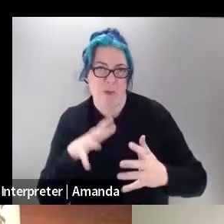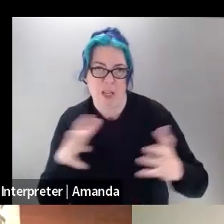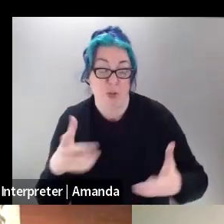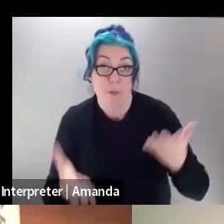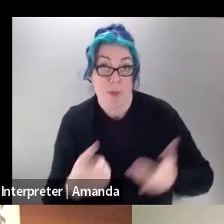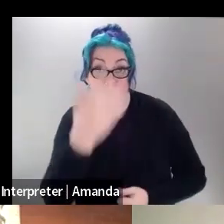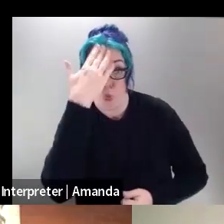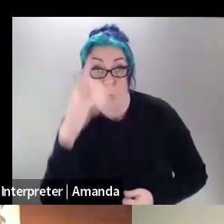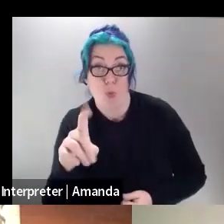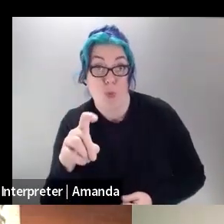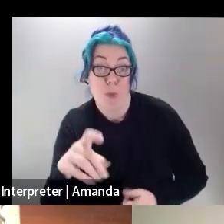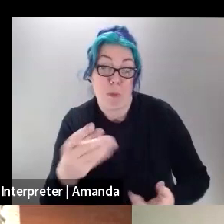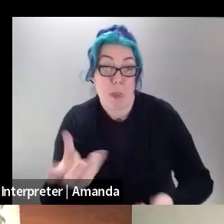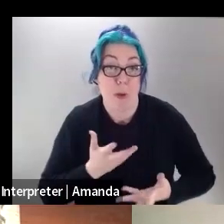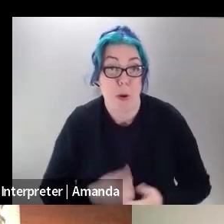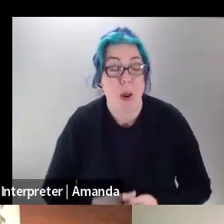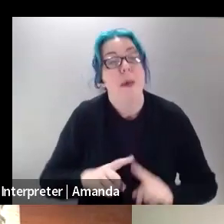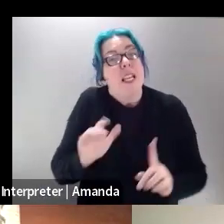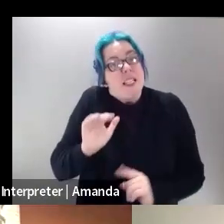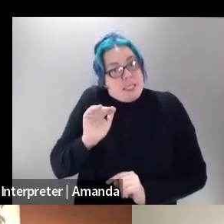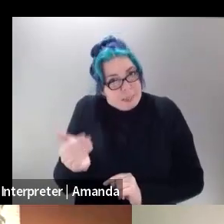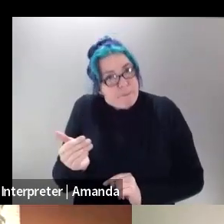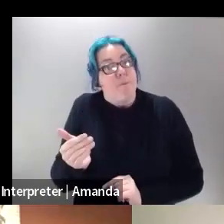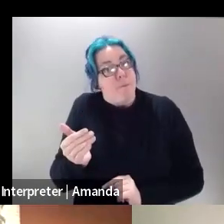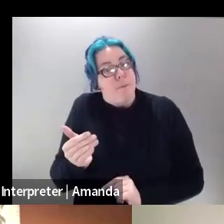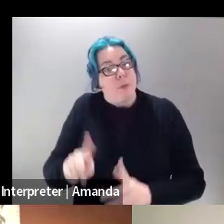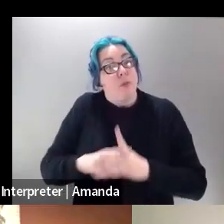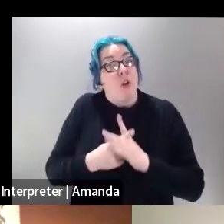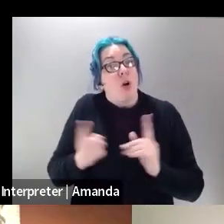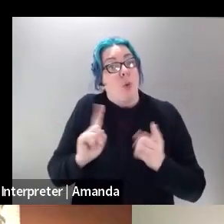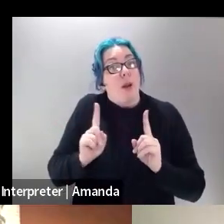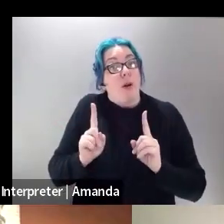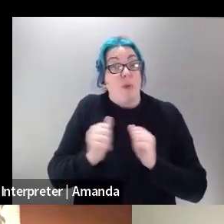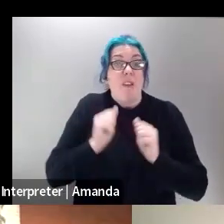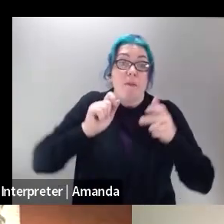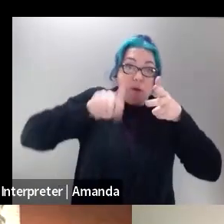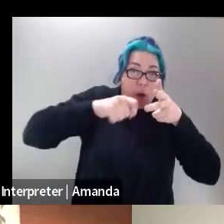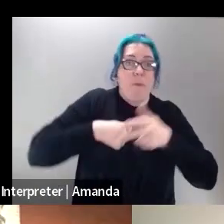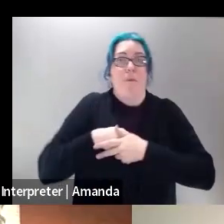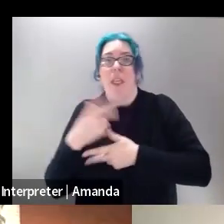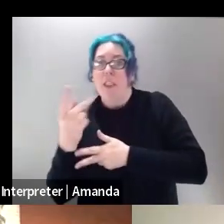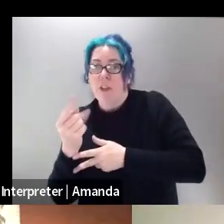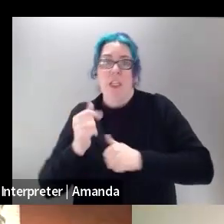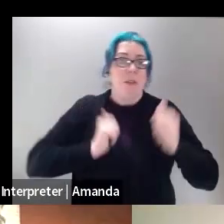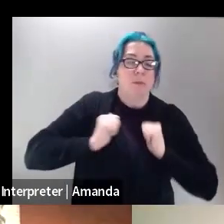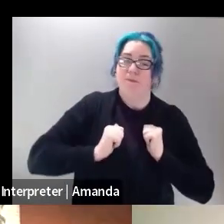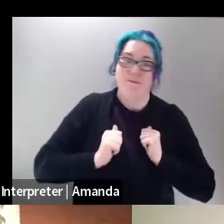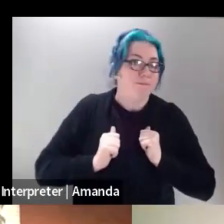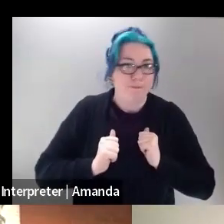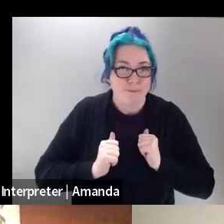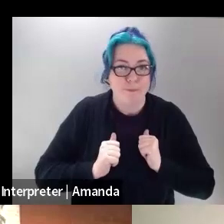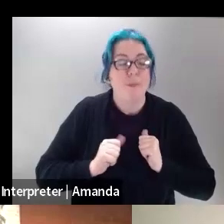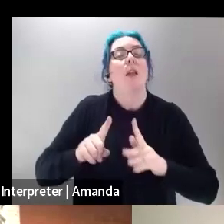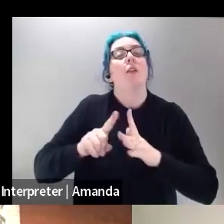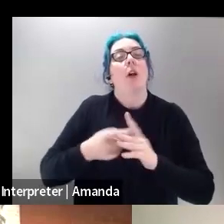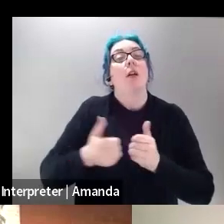to have emerged from fields adjacent to our own, fields where groups come together for